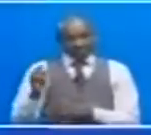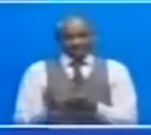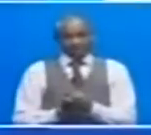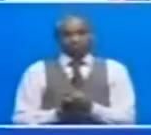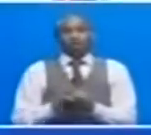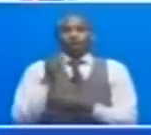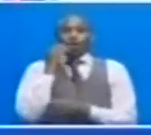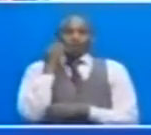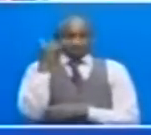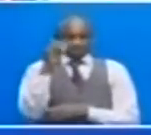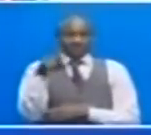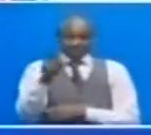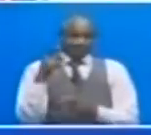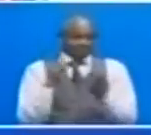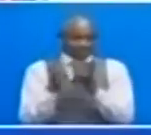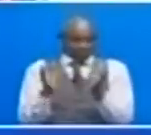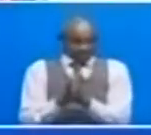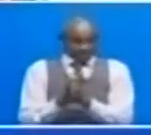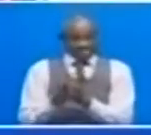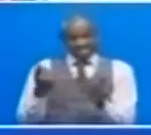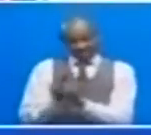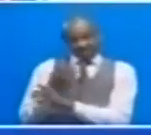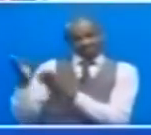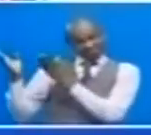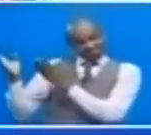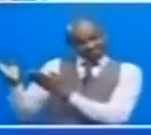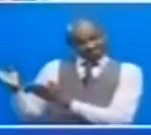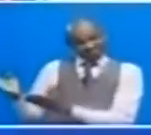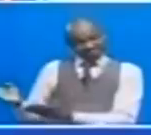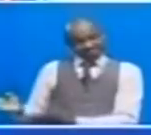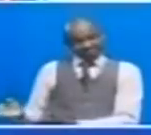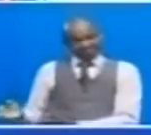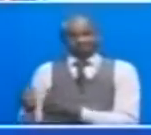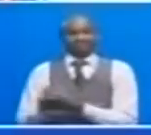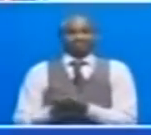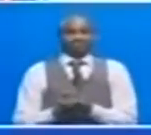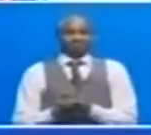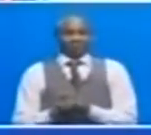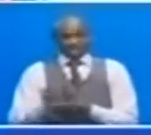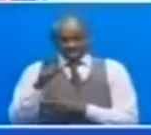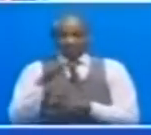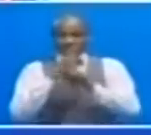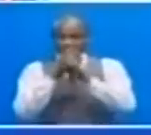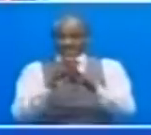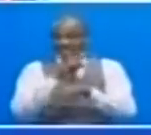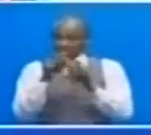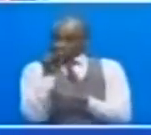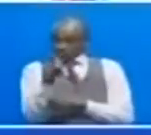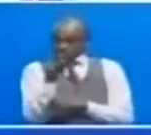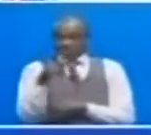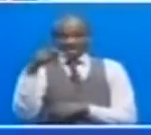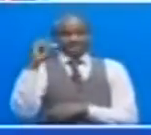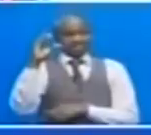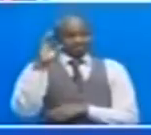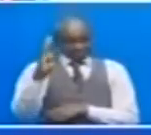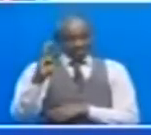champions Homeboys will square it out with Strathmore Leos, Black Blood and KCRFC. Defending National Series champions